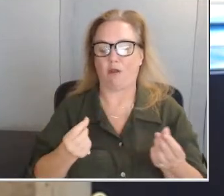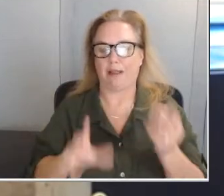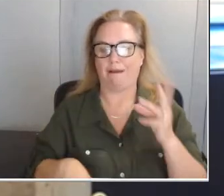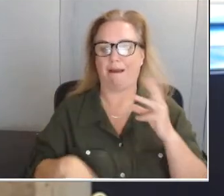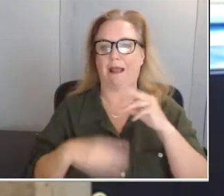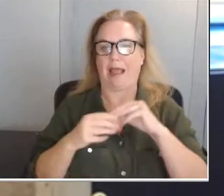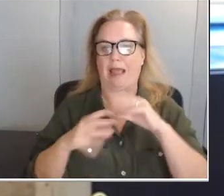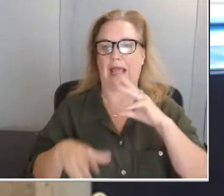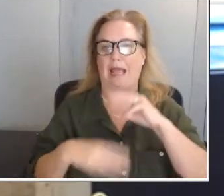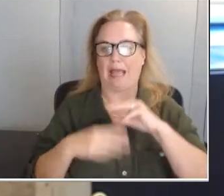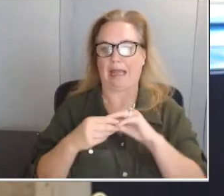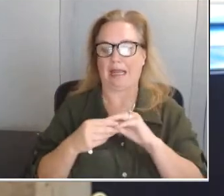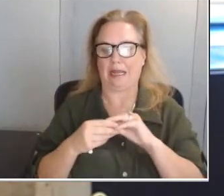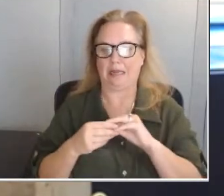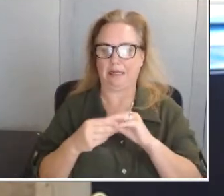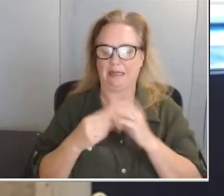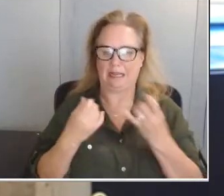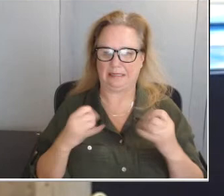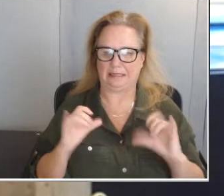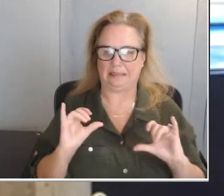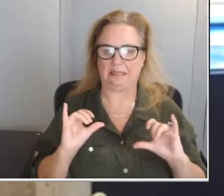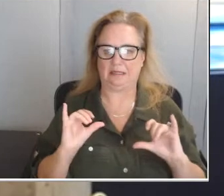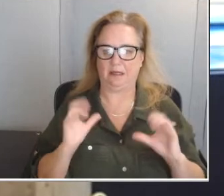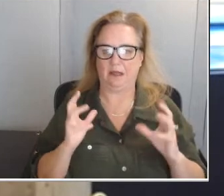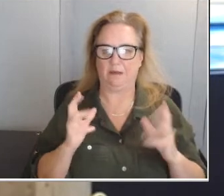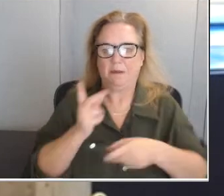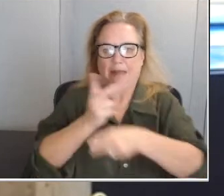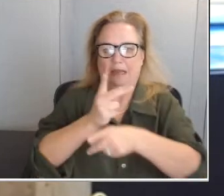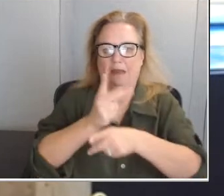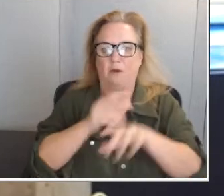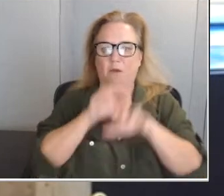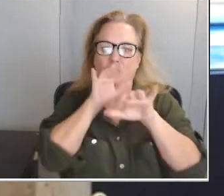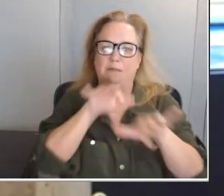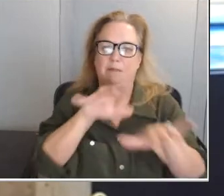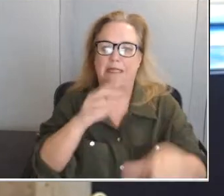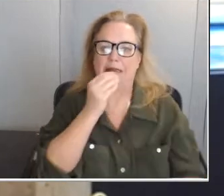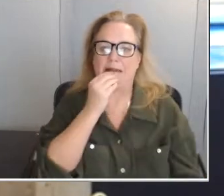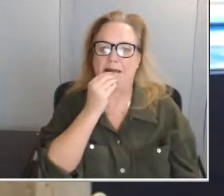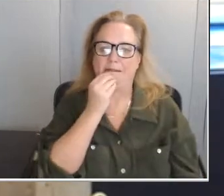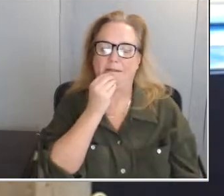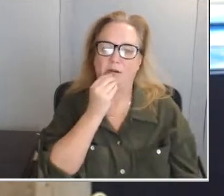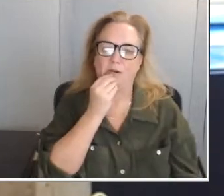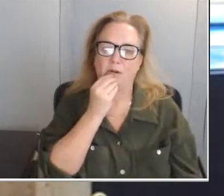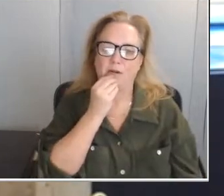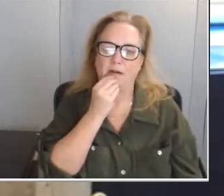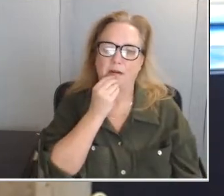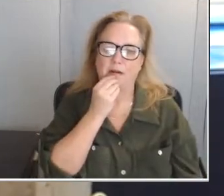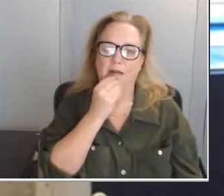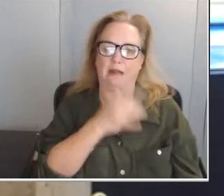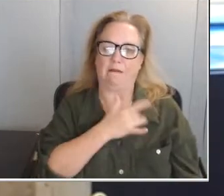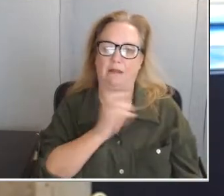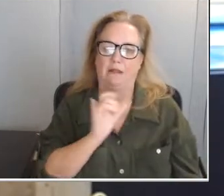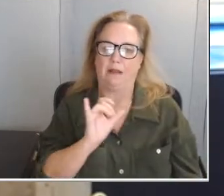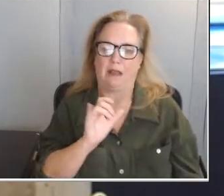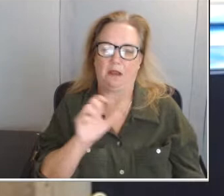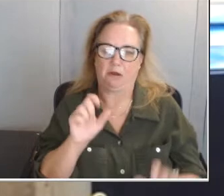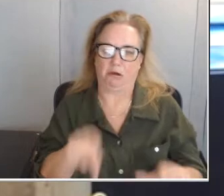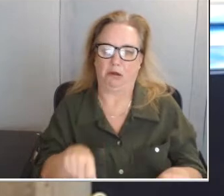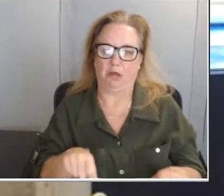in. I'm still wanting to be careful with spicy foods. At this point, I feel like I probably